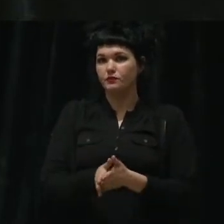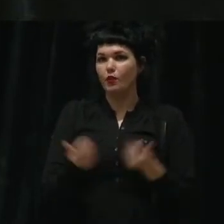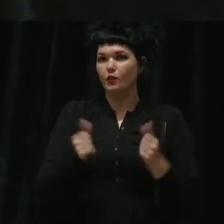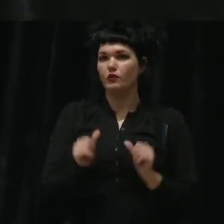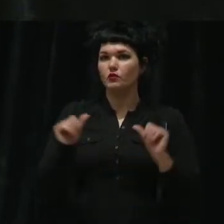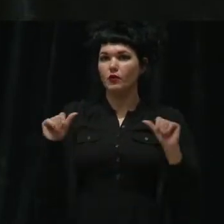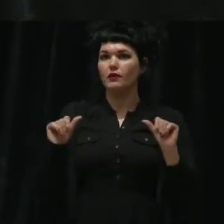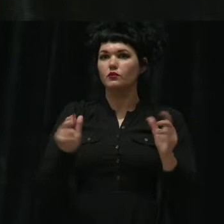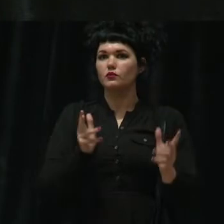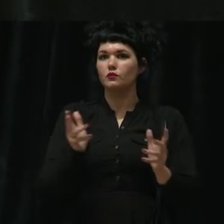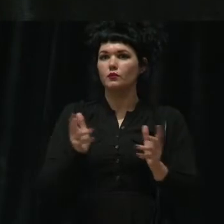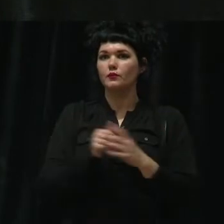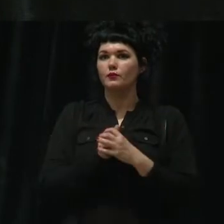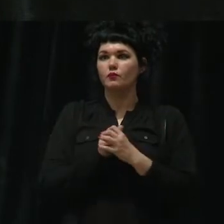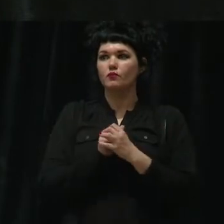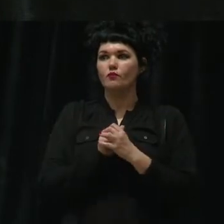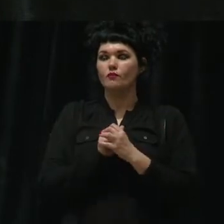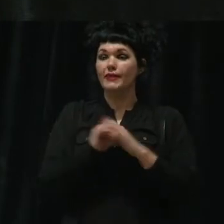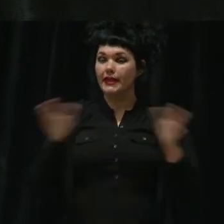to